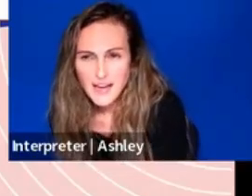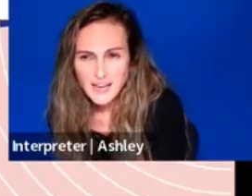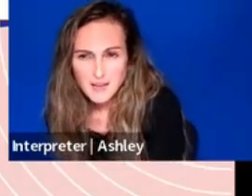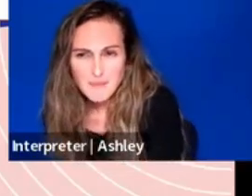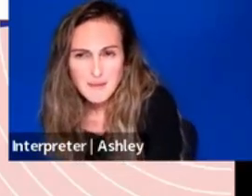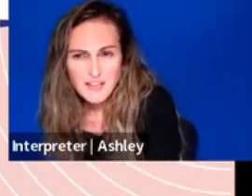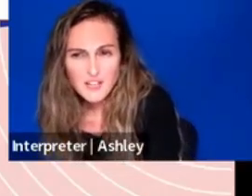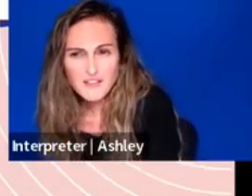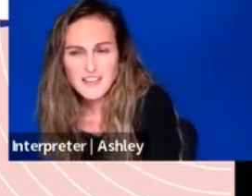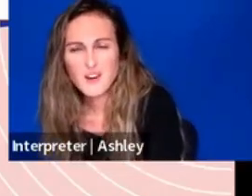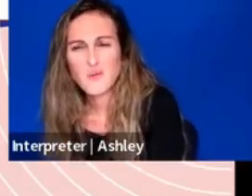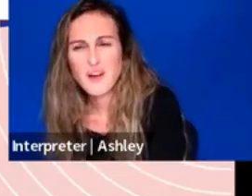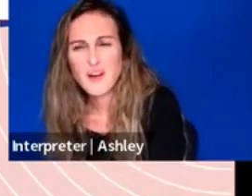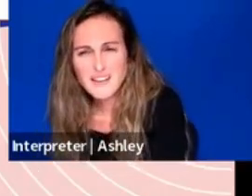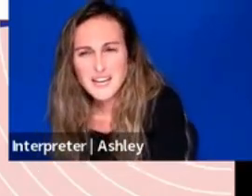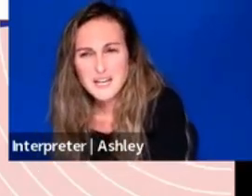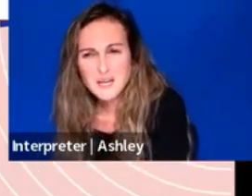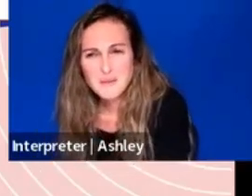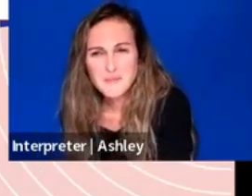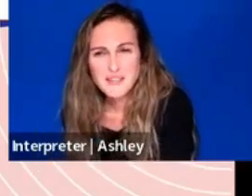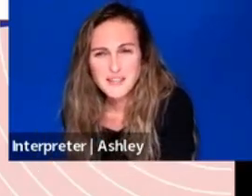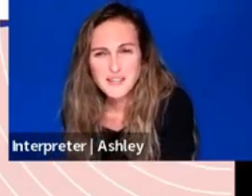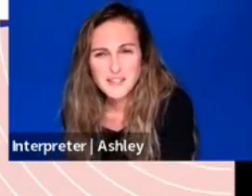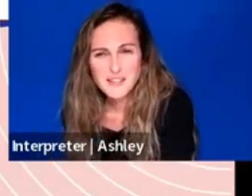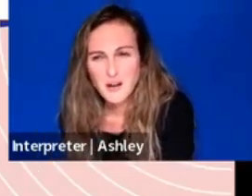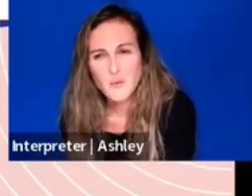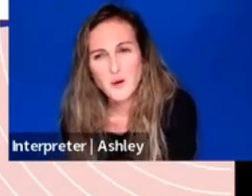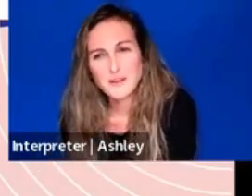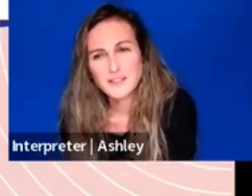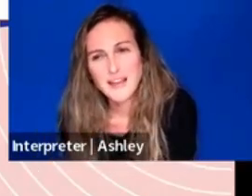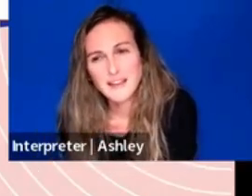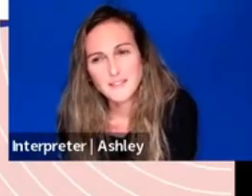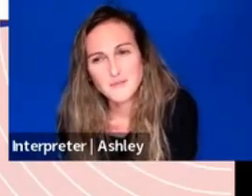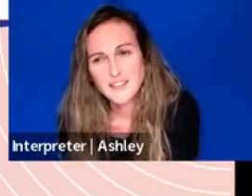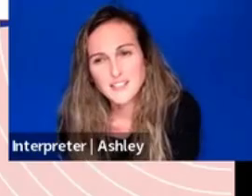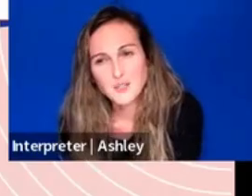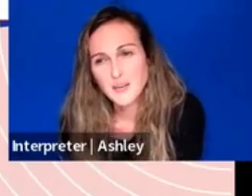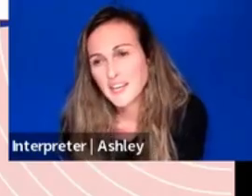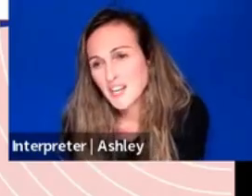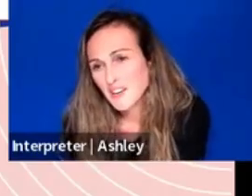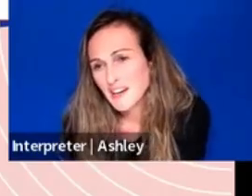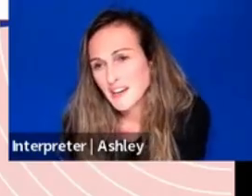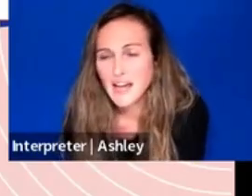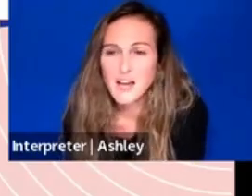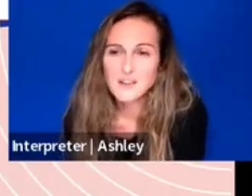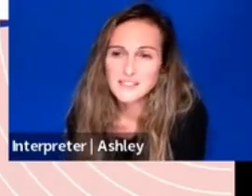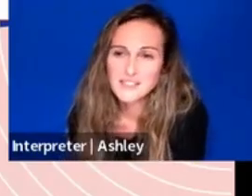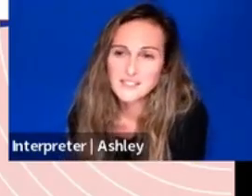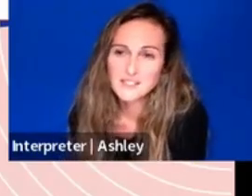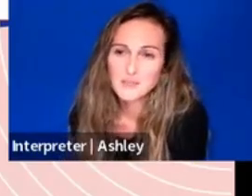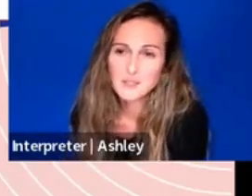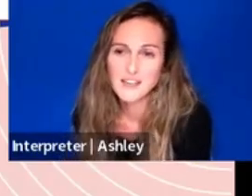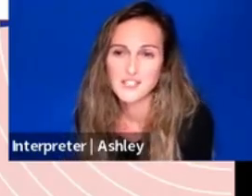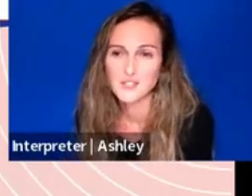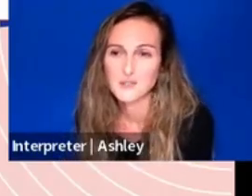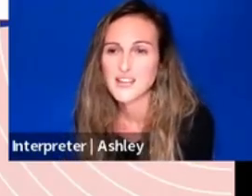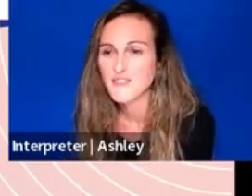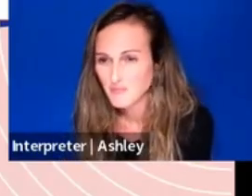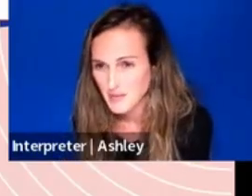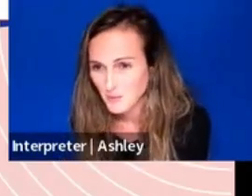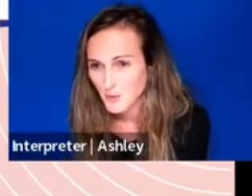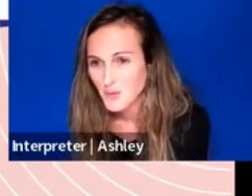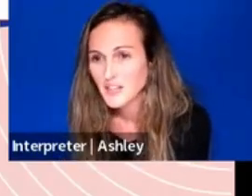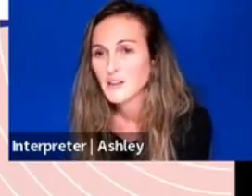And maybe you're thinking, well, these are words that relate to hearing. How does this relate to